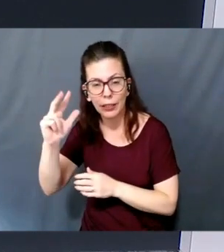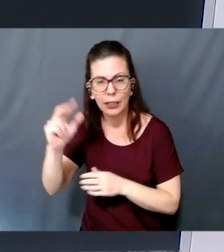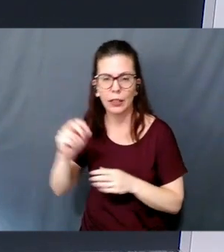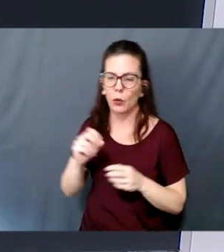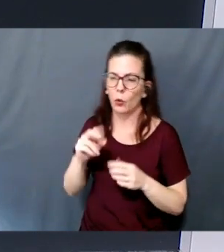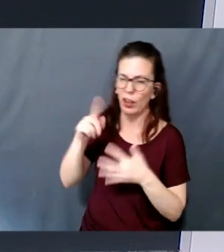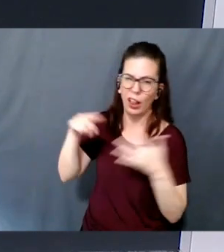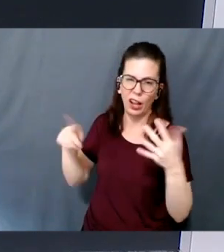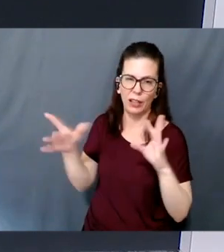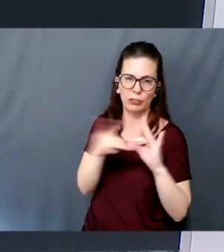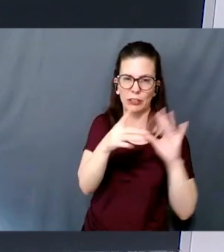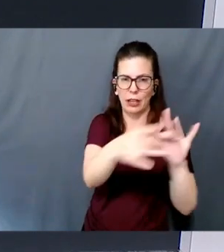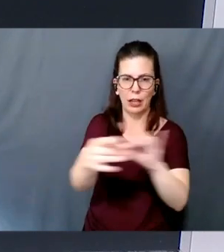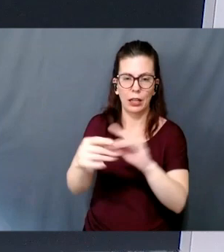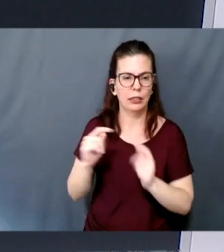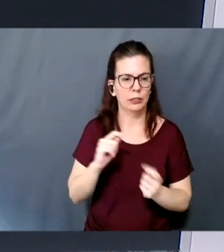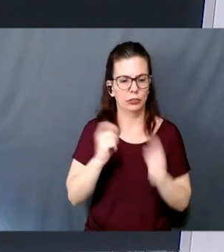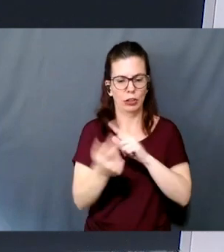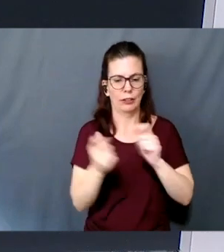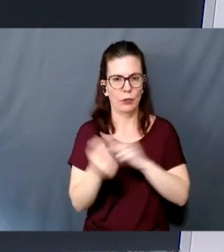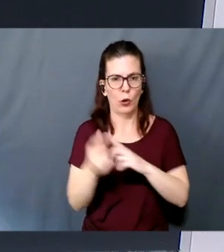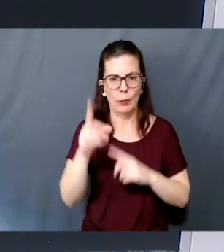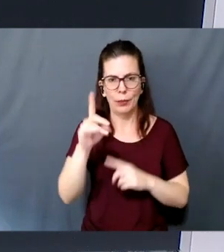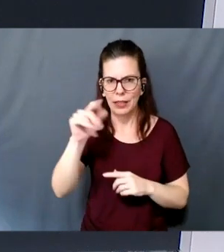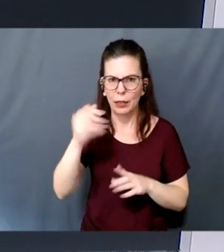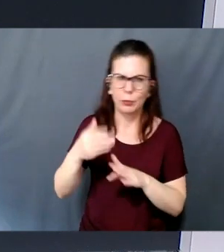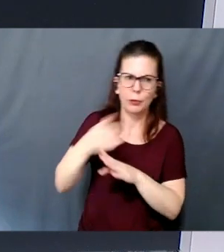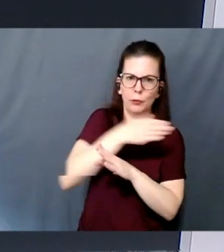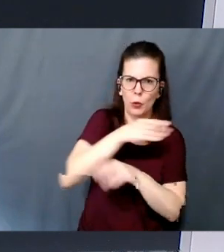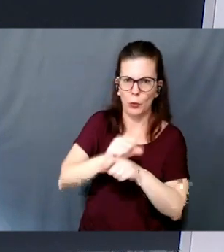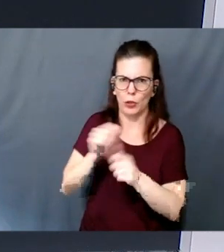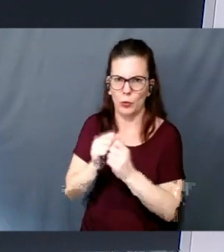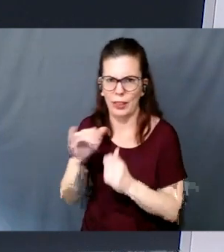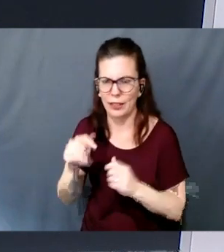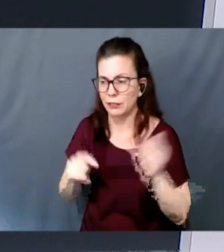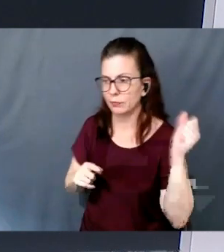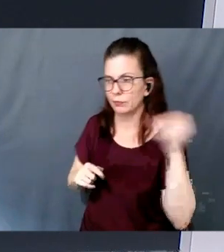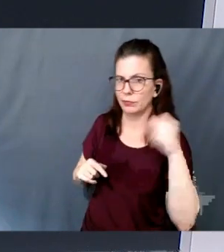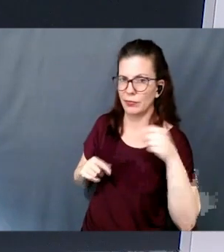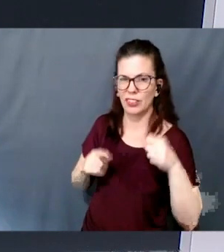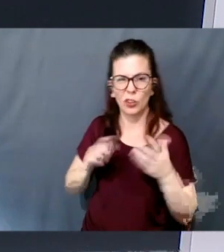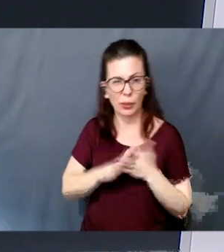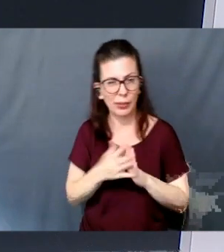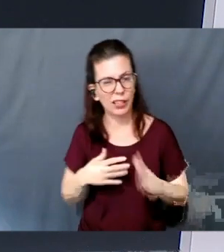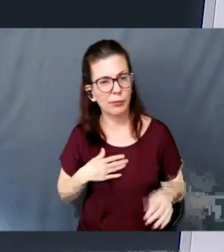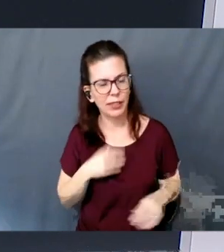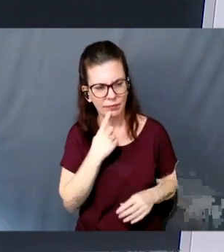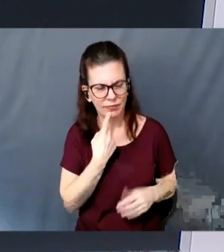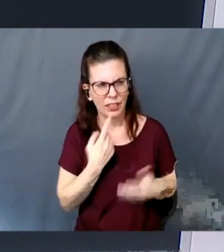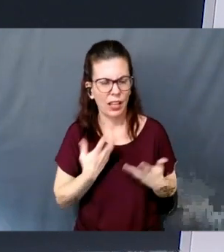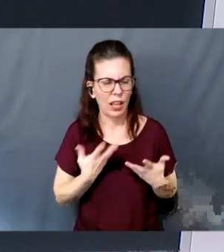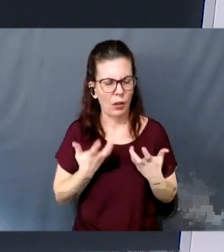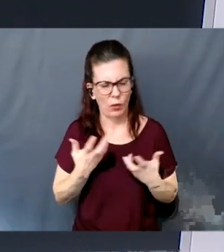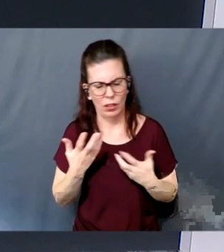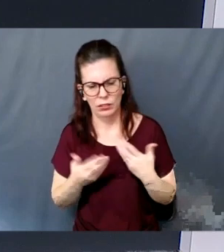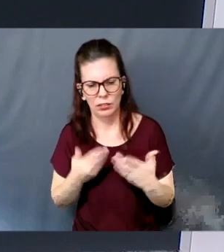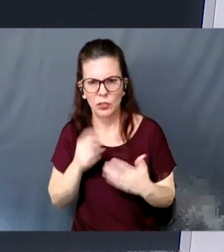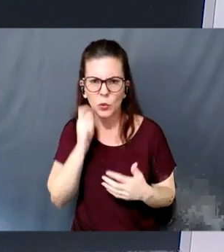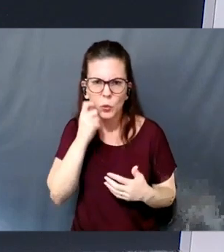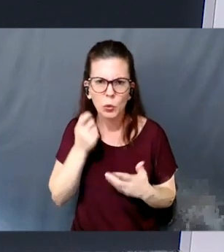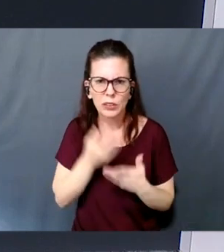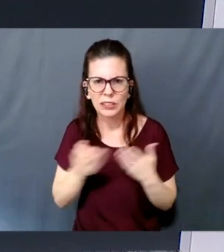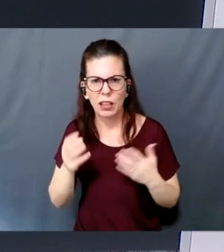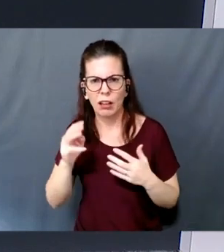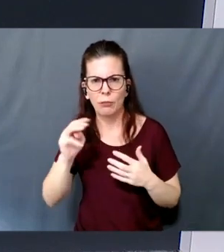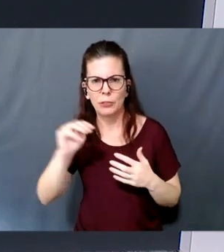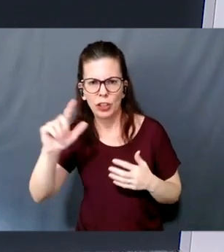transform the data before they could even start working with it. And so they kind of get discouraged because they're like, well, I wanted to be doing all kind of really cool machine learning stuff, but instead I'm